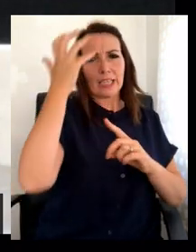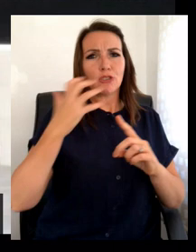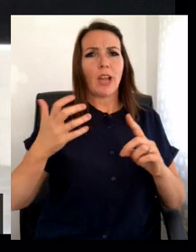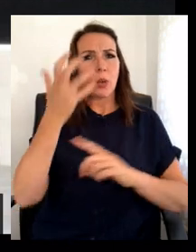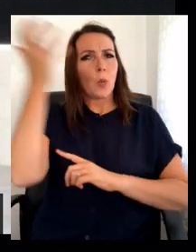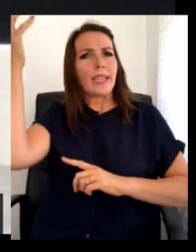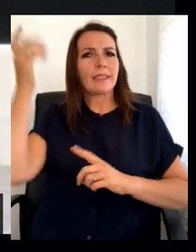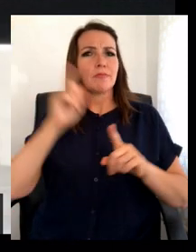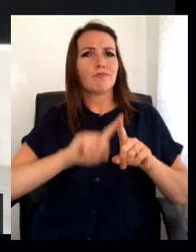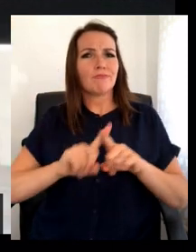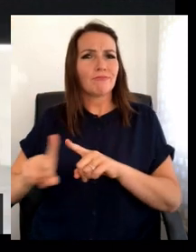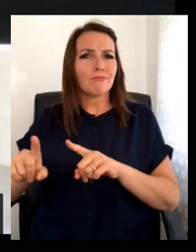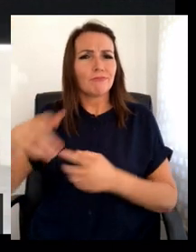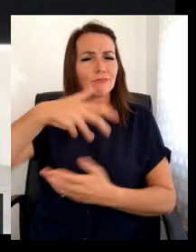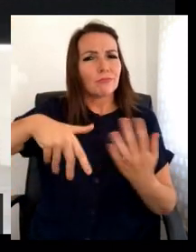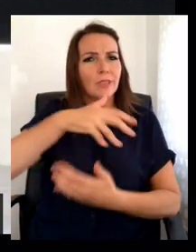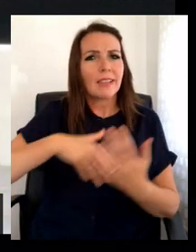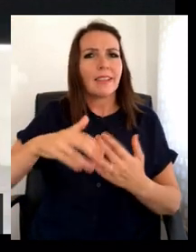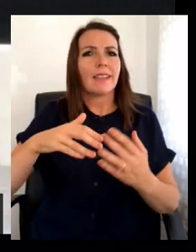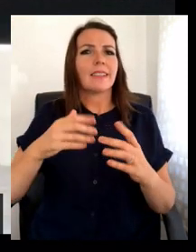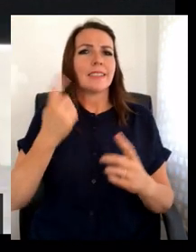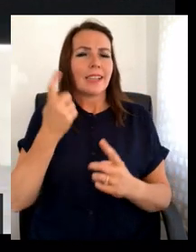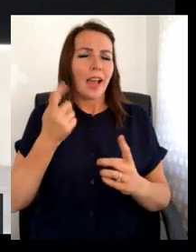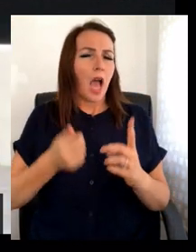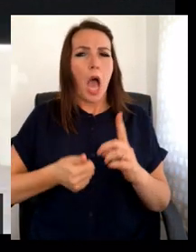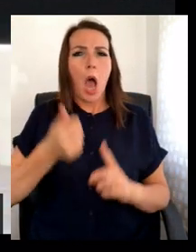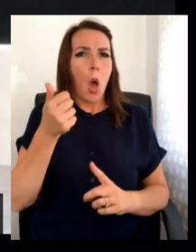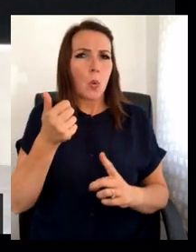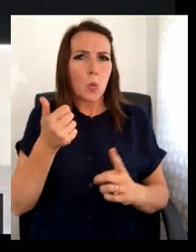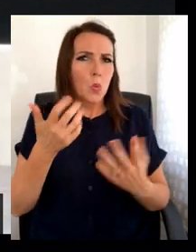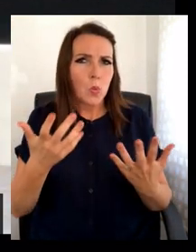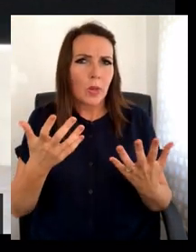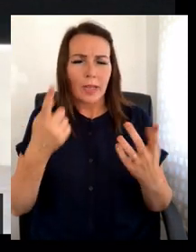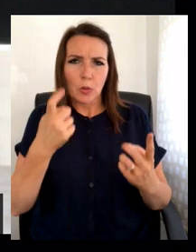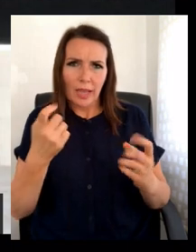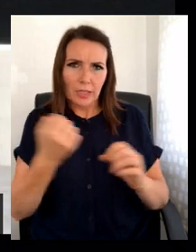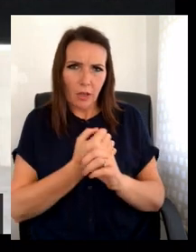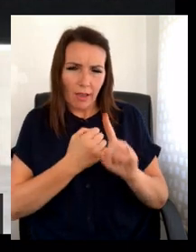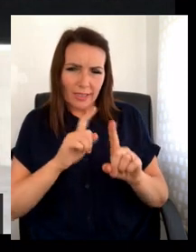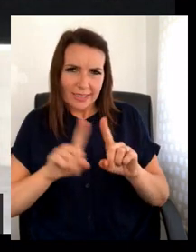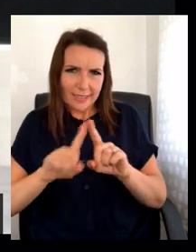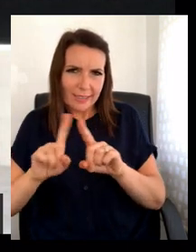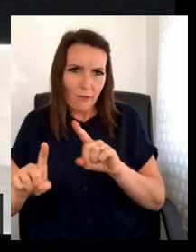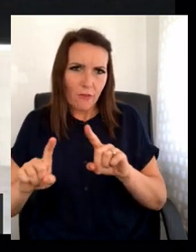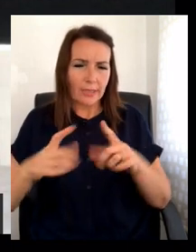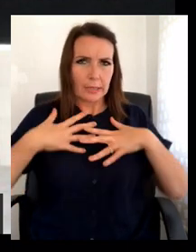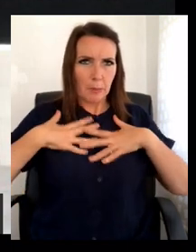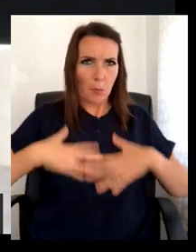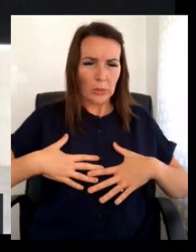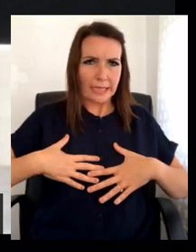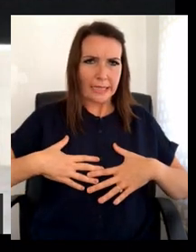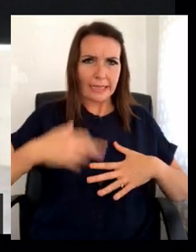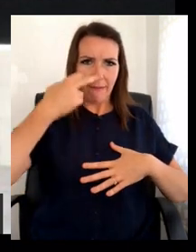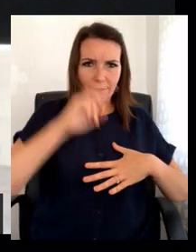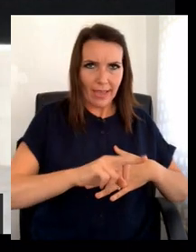thinking about, you know, how you can have an exchange between these different deepfake bodies across gender, race,